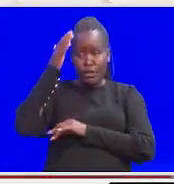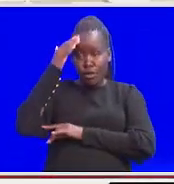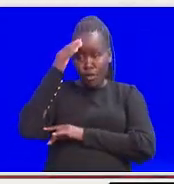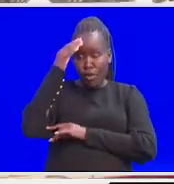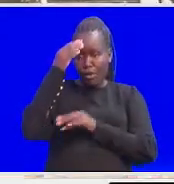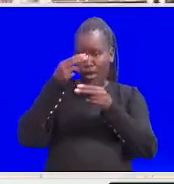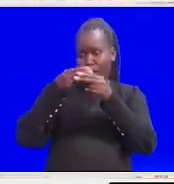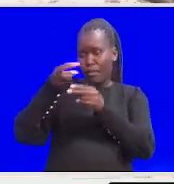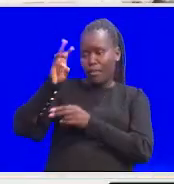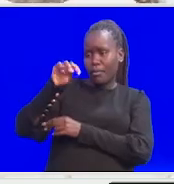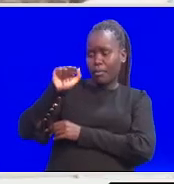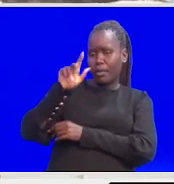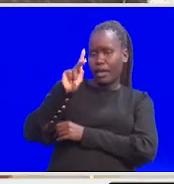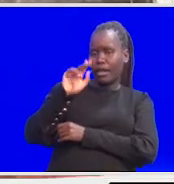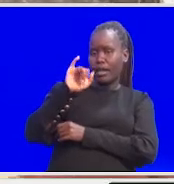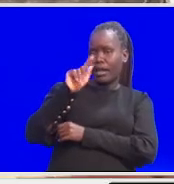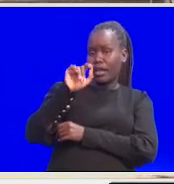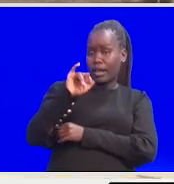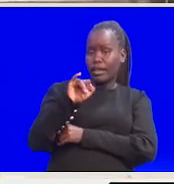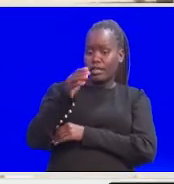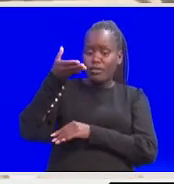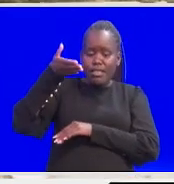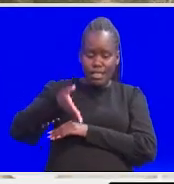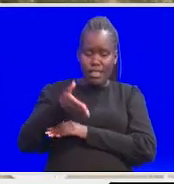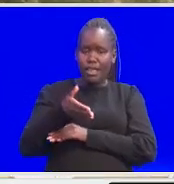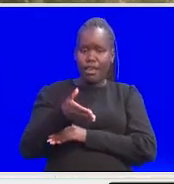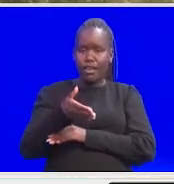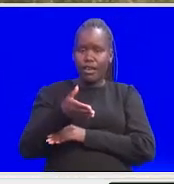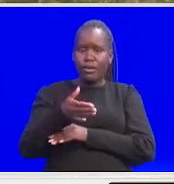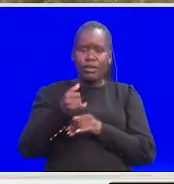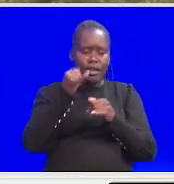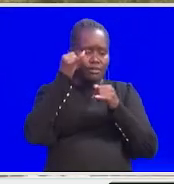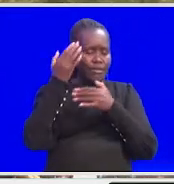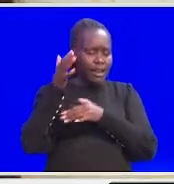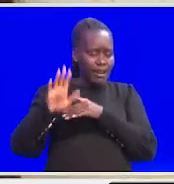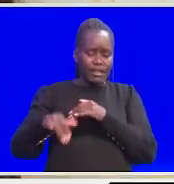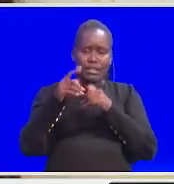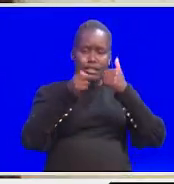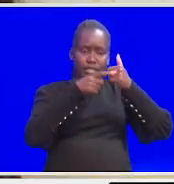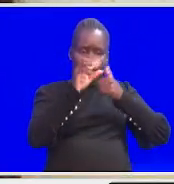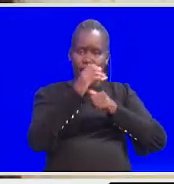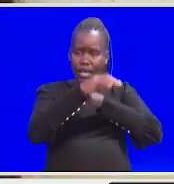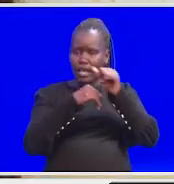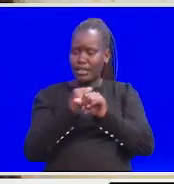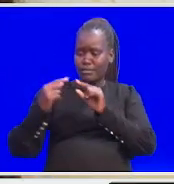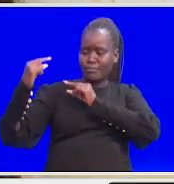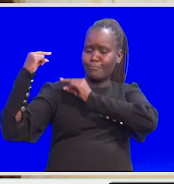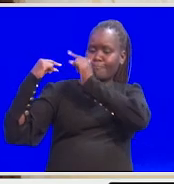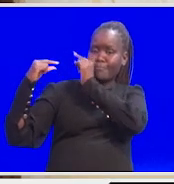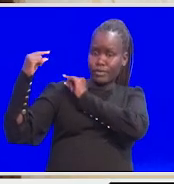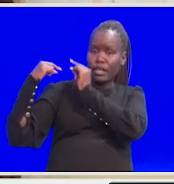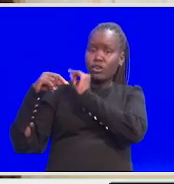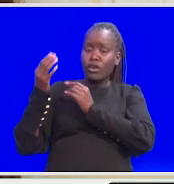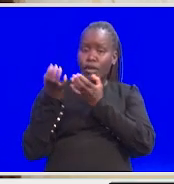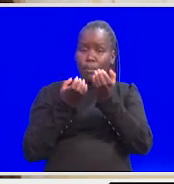as Marikiti Market, has been in existence since the late 60s, weathering through generations of produce